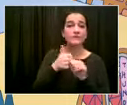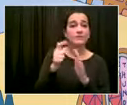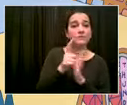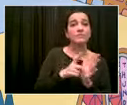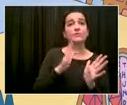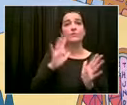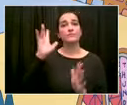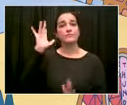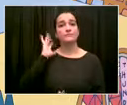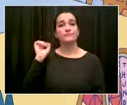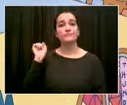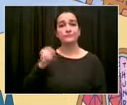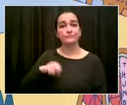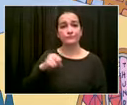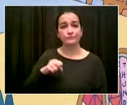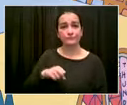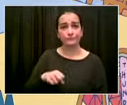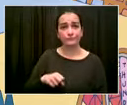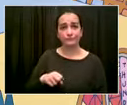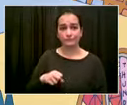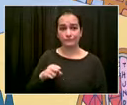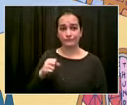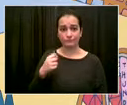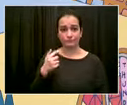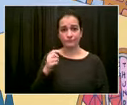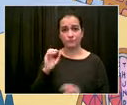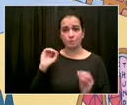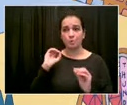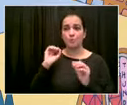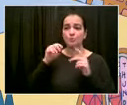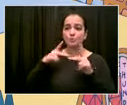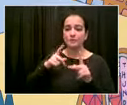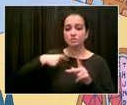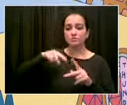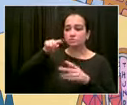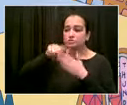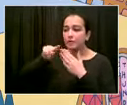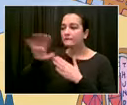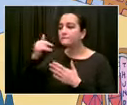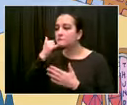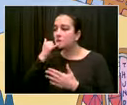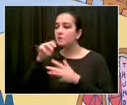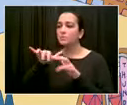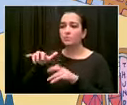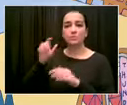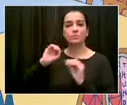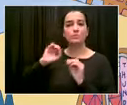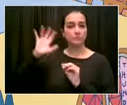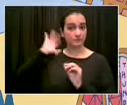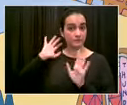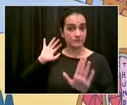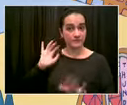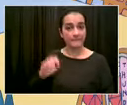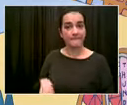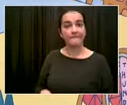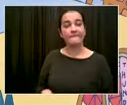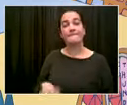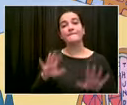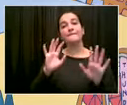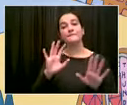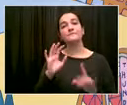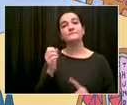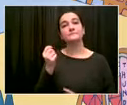then Commissioner Bill Bratton felt the same thing, is that the surveillance that was undertaken in the previous administration towards Muslim communities was inappropriate. And we